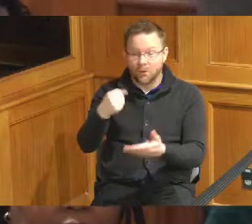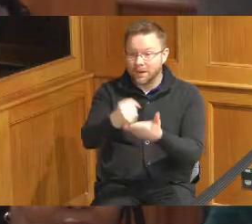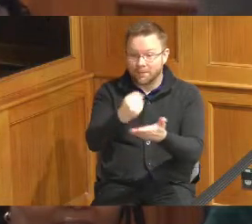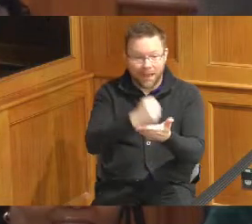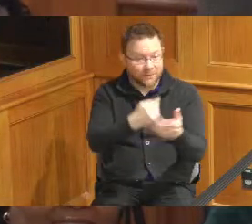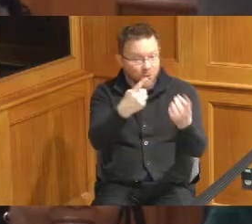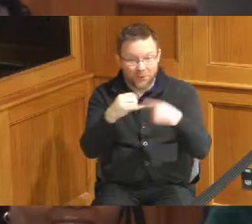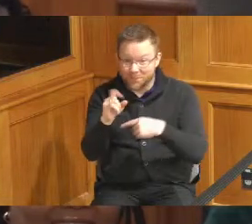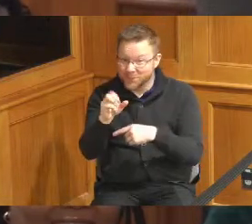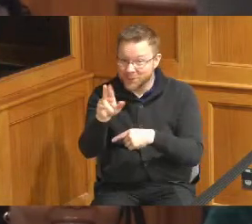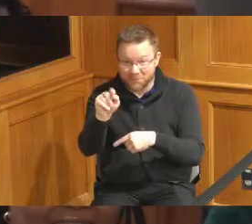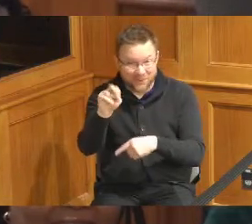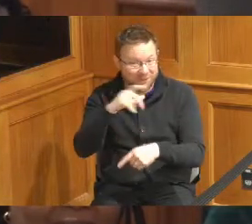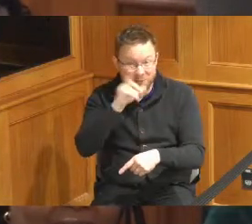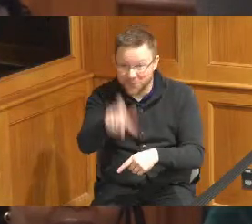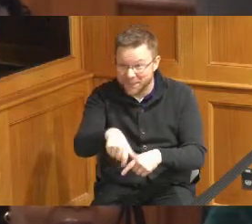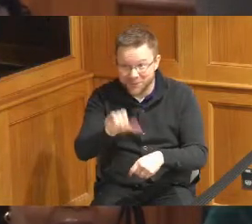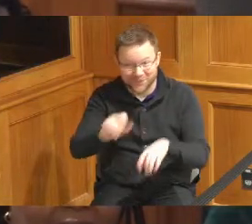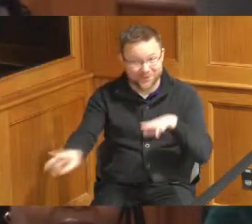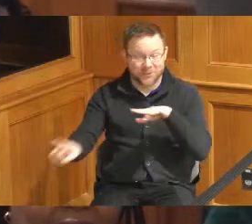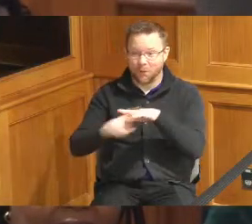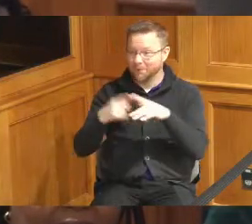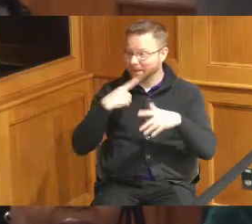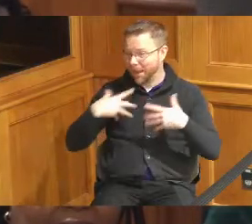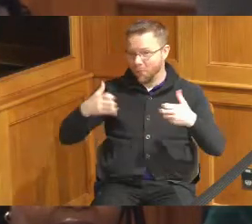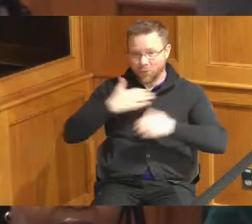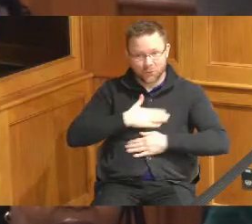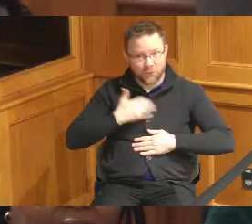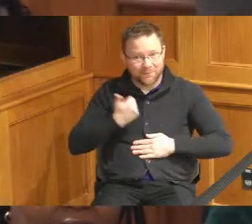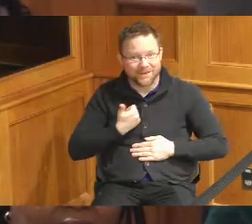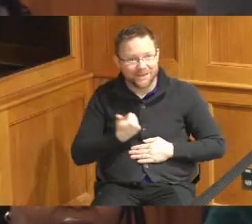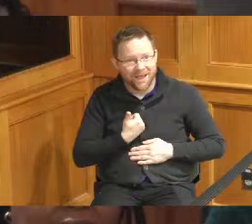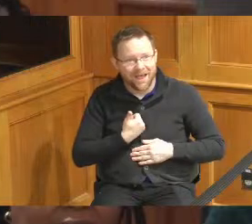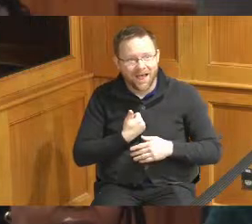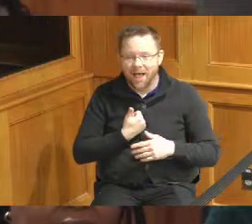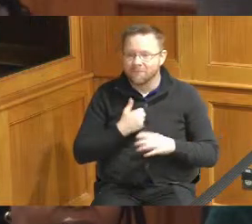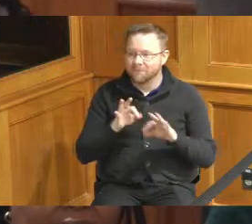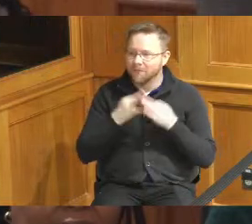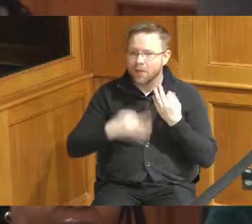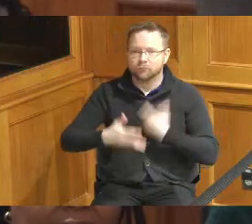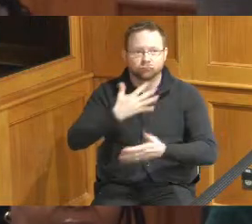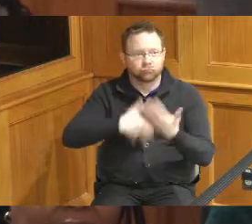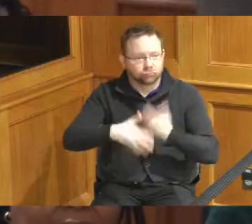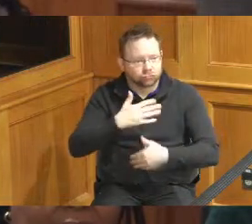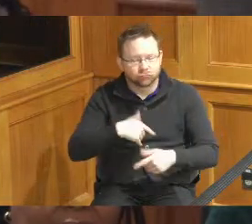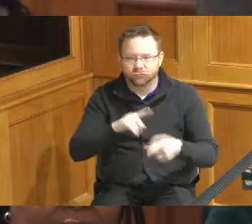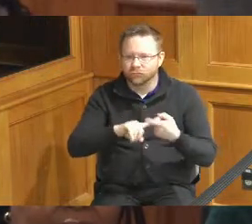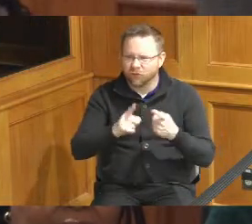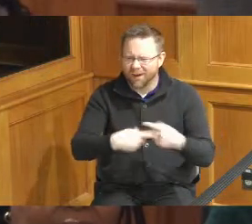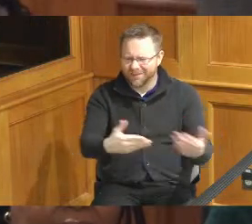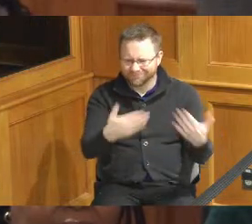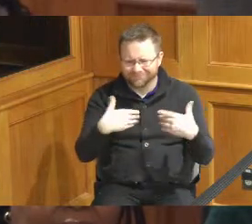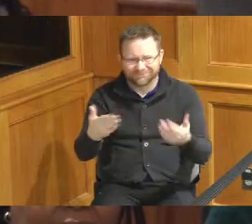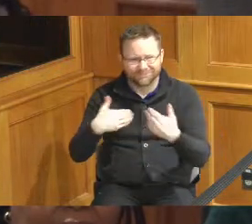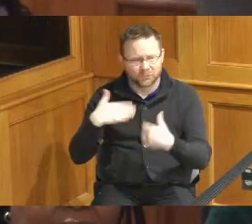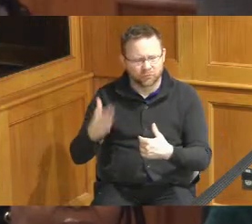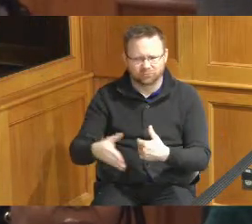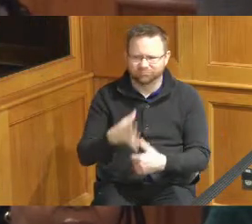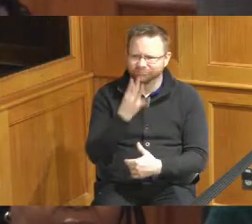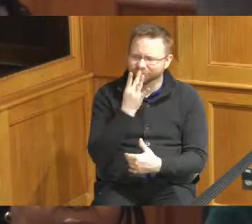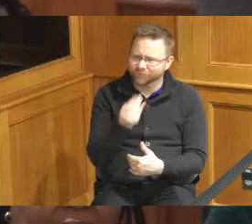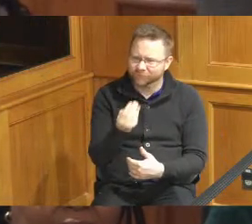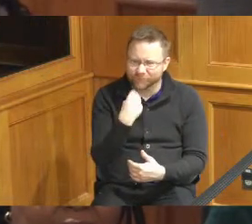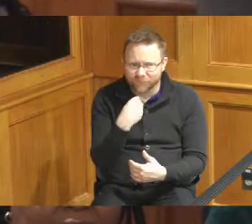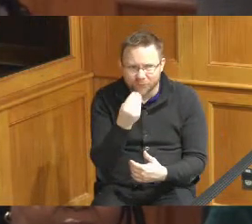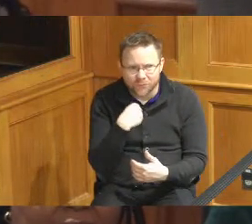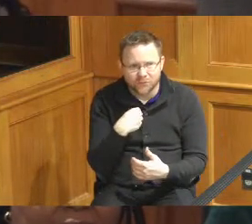Silverton. All you have to do is show up and say, I want to have some fun, be with my family, bring some friends. We're going to have good food. We're going